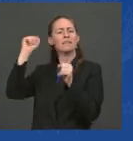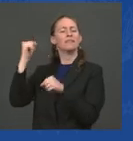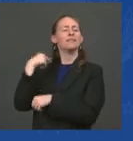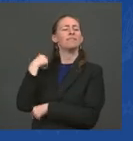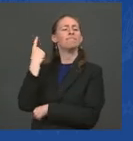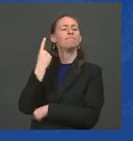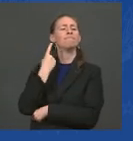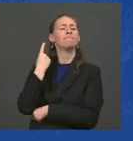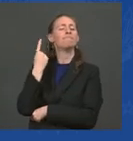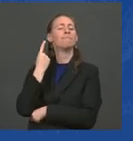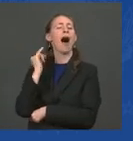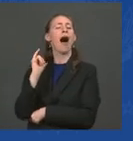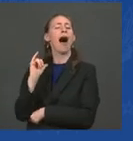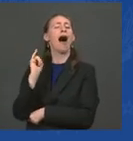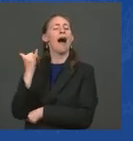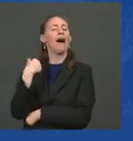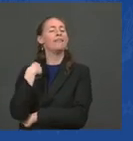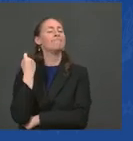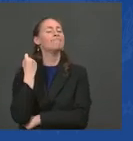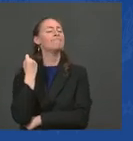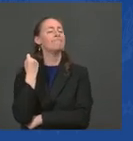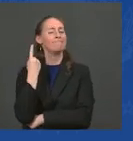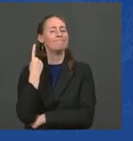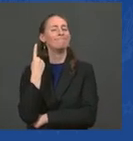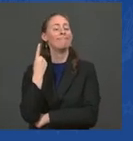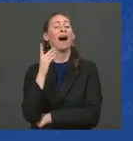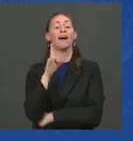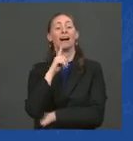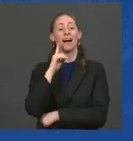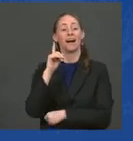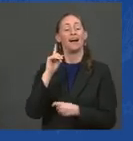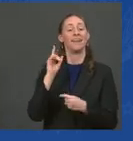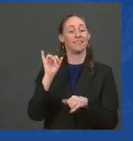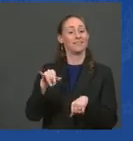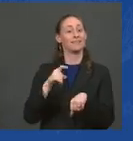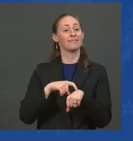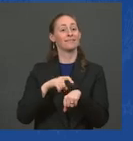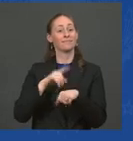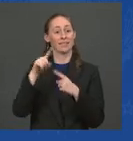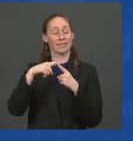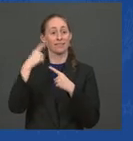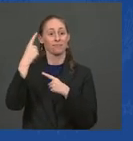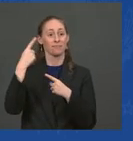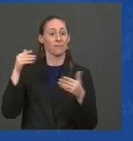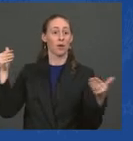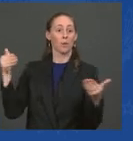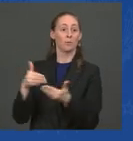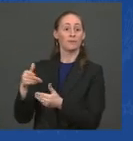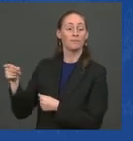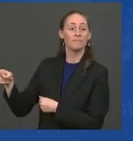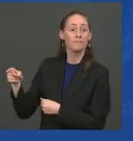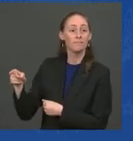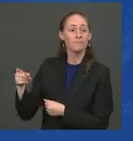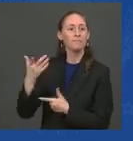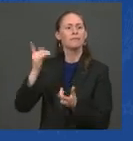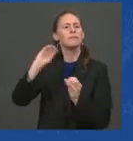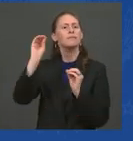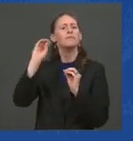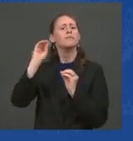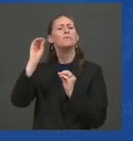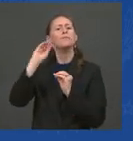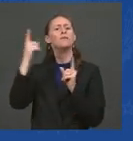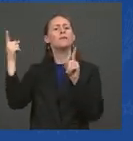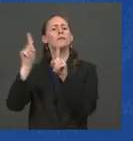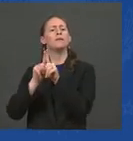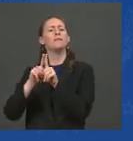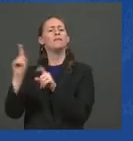when he'd be introduced by the voice of God. I get